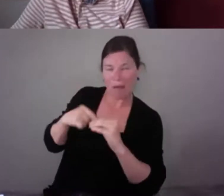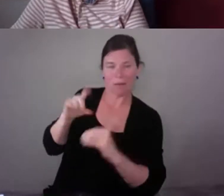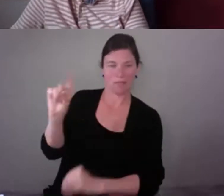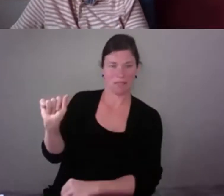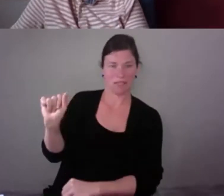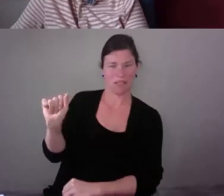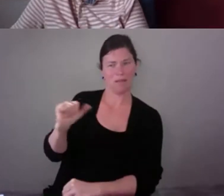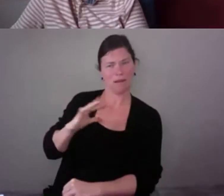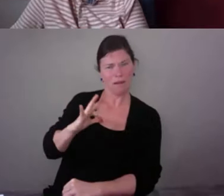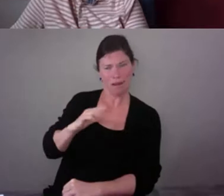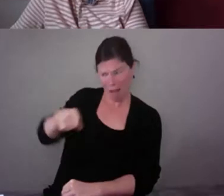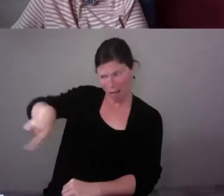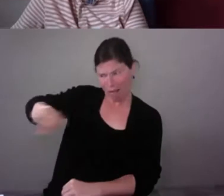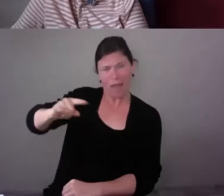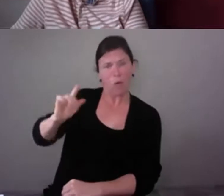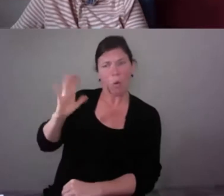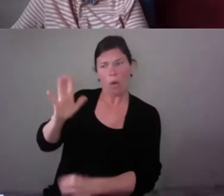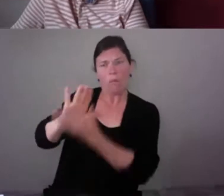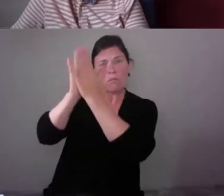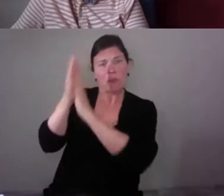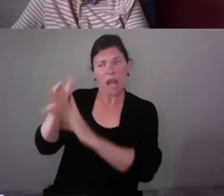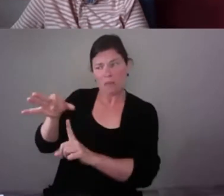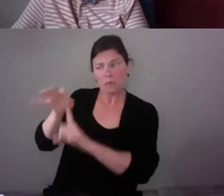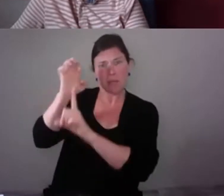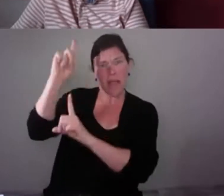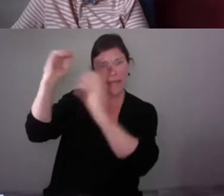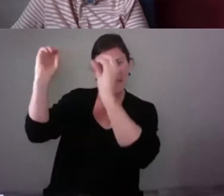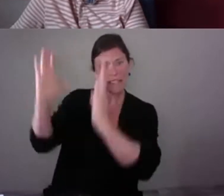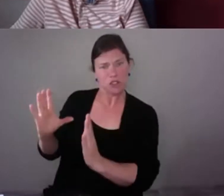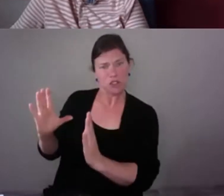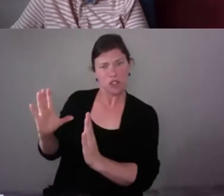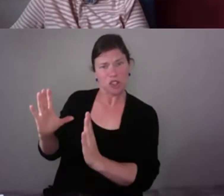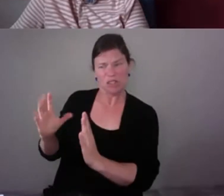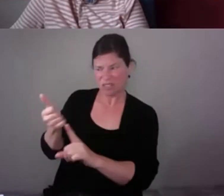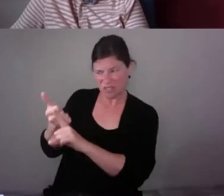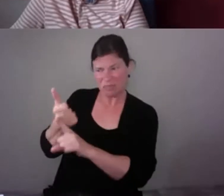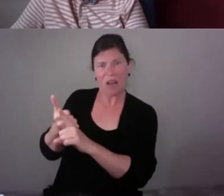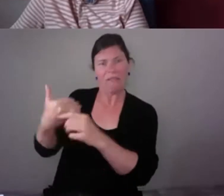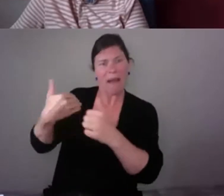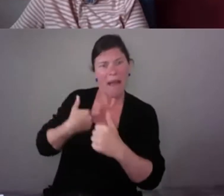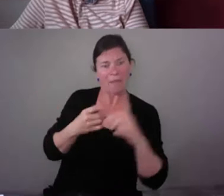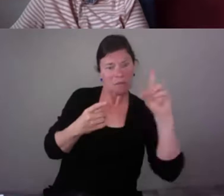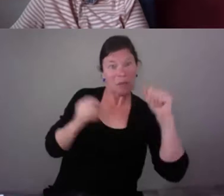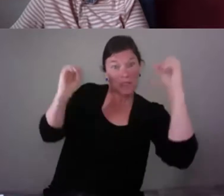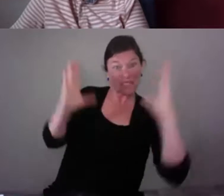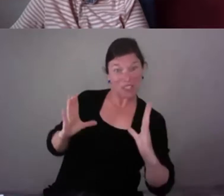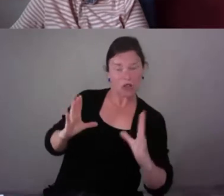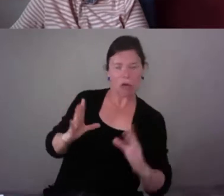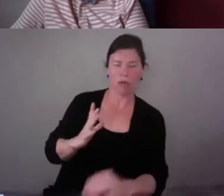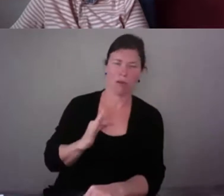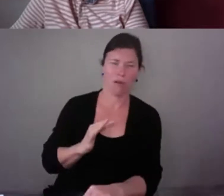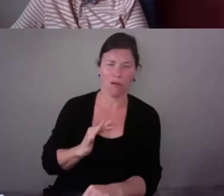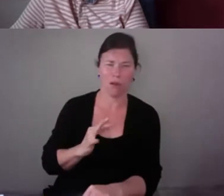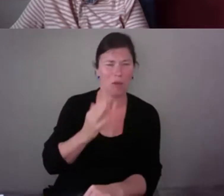that are going to become teachers and say, oh, this person with a disability taught me and I learned like